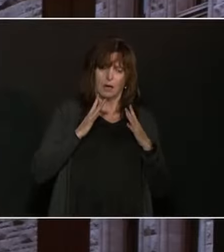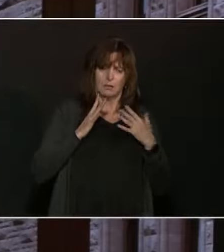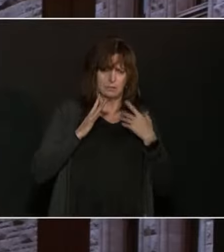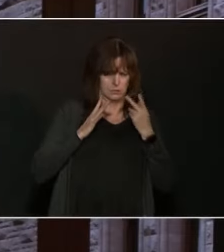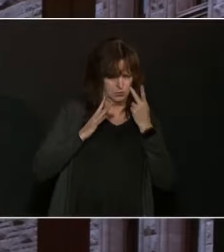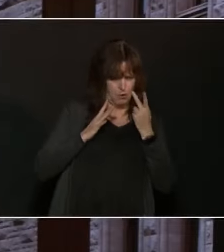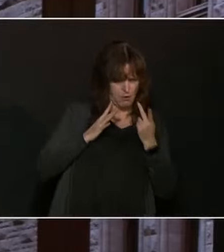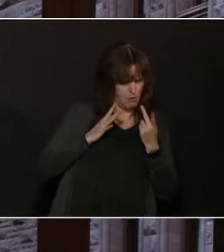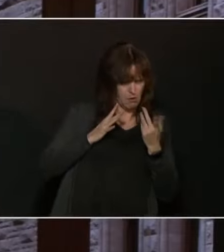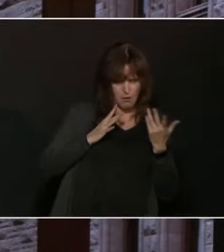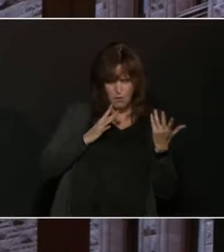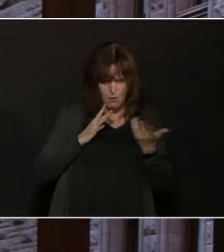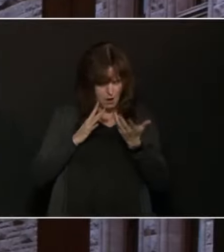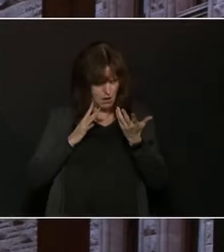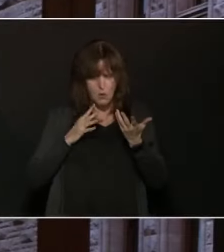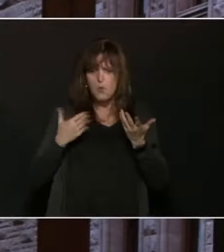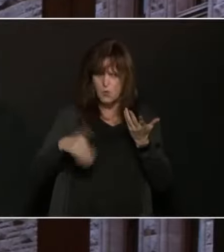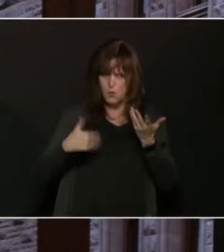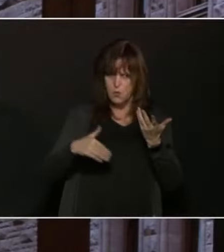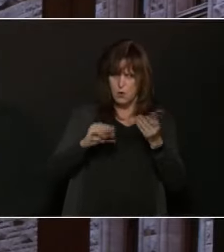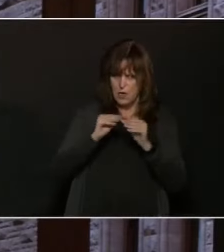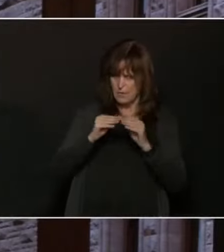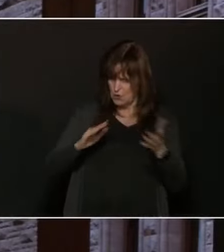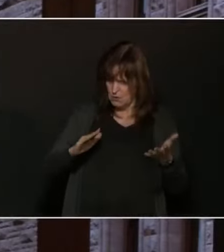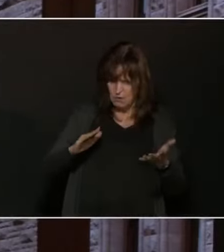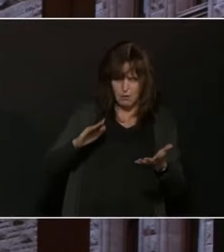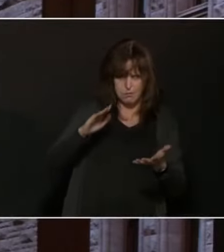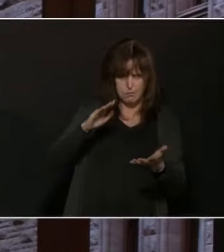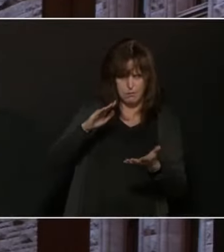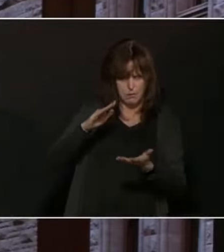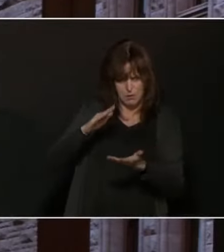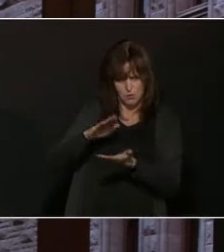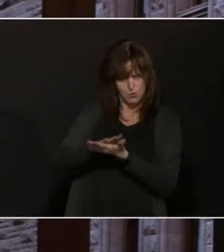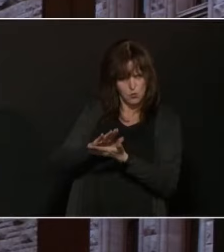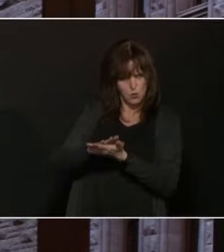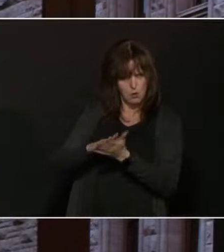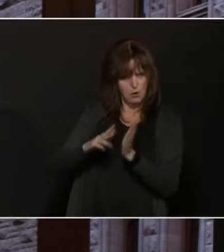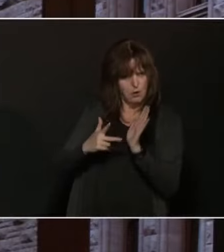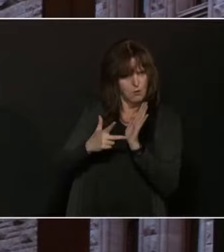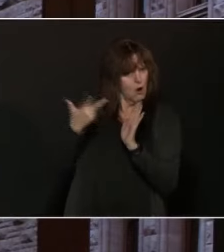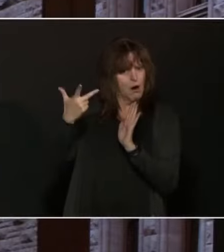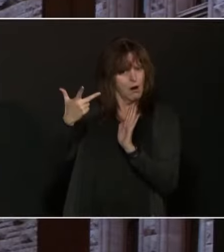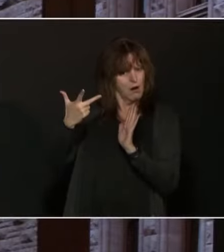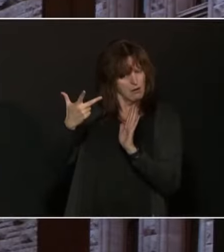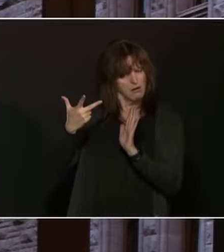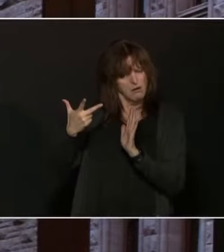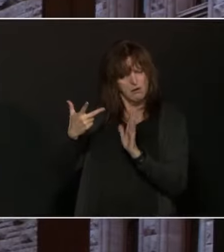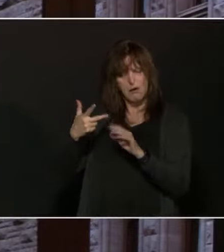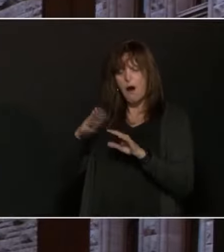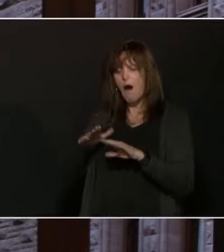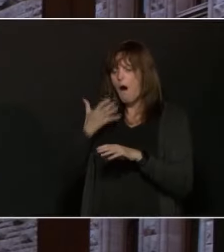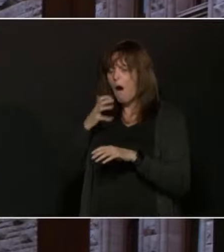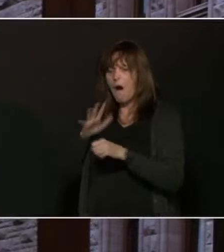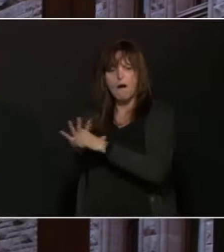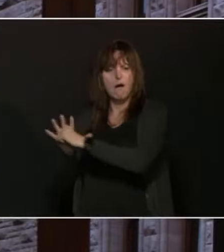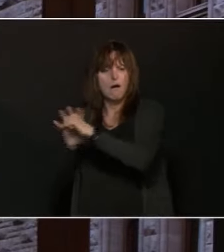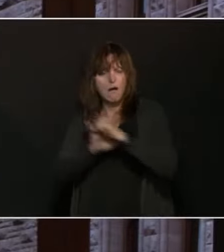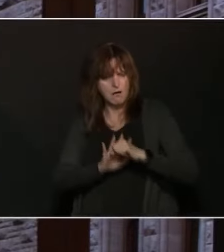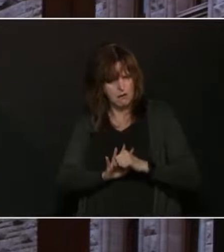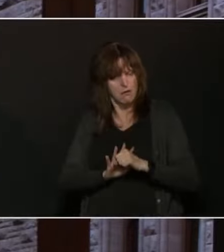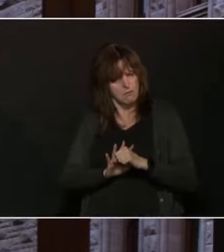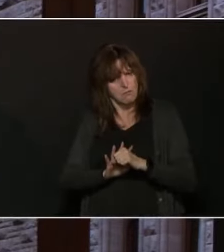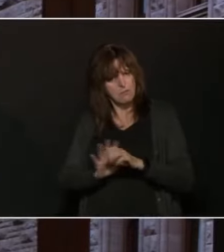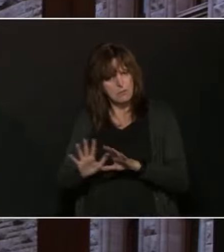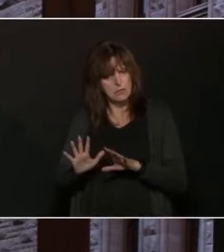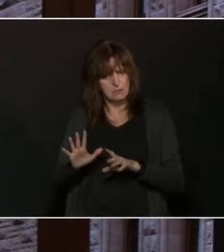students being identified. It had doubled and tripled. In some areas, we were at small percents. We had great success all during the fall of keeping the